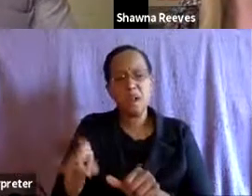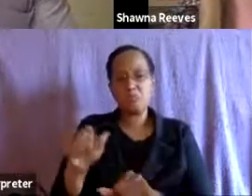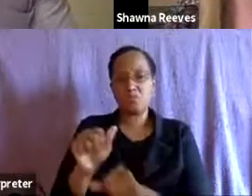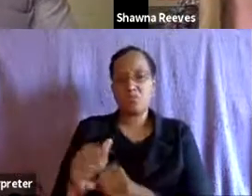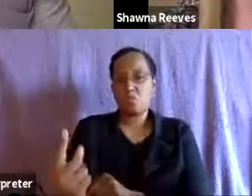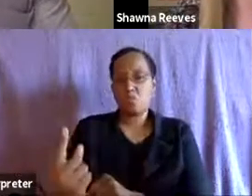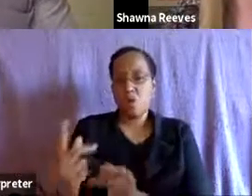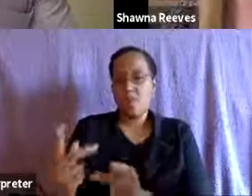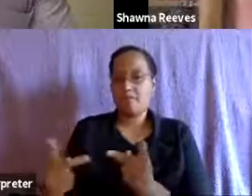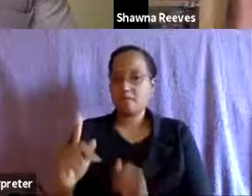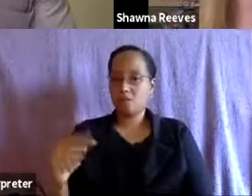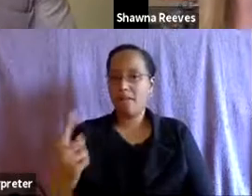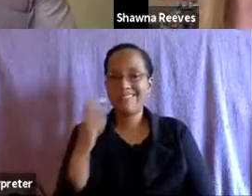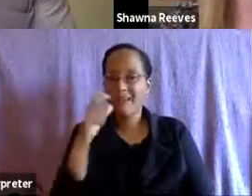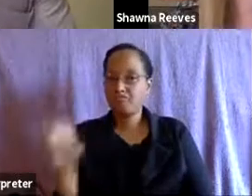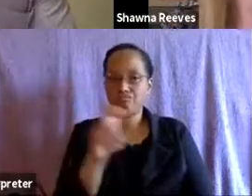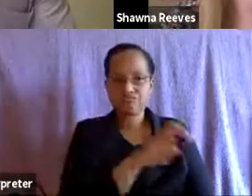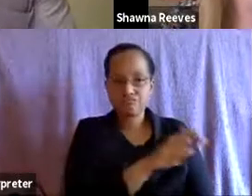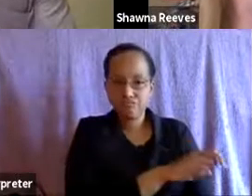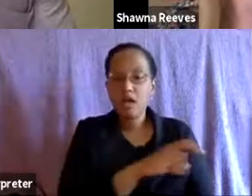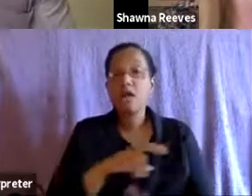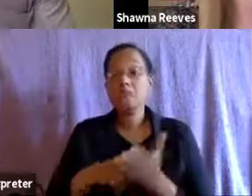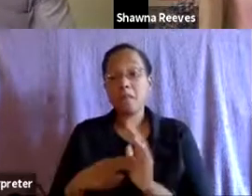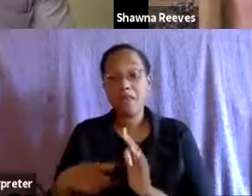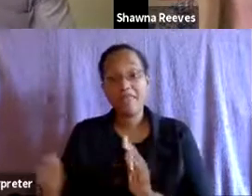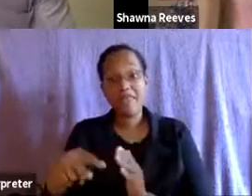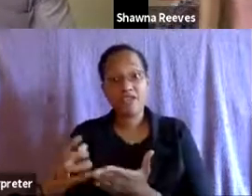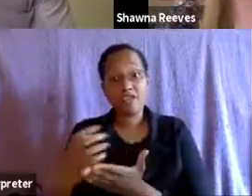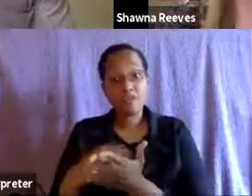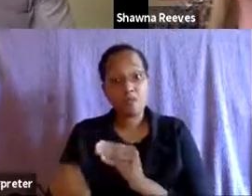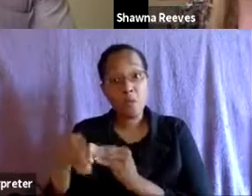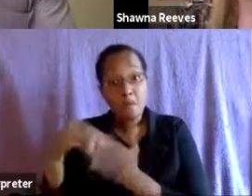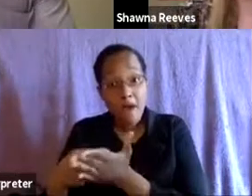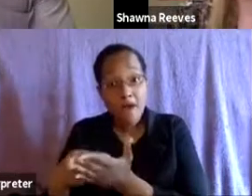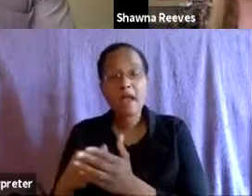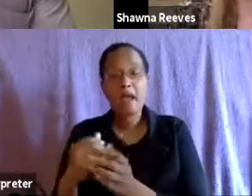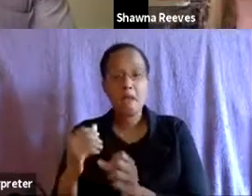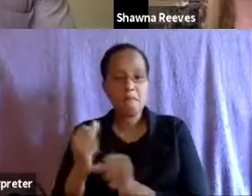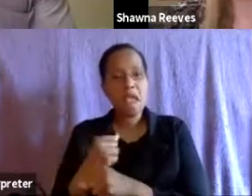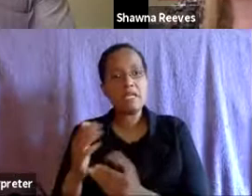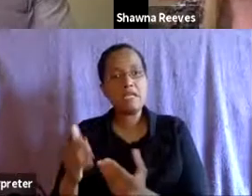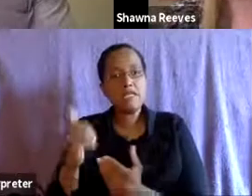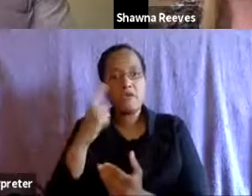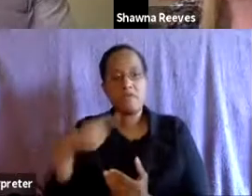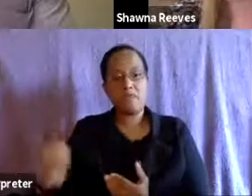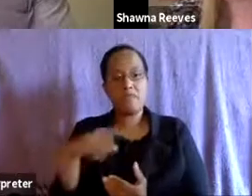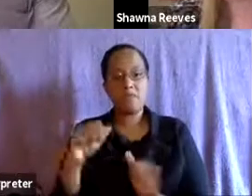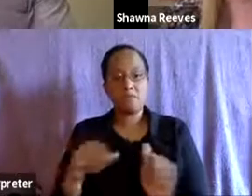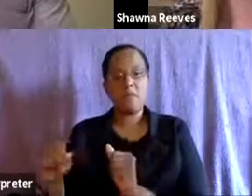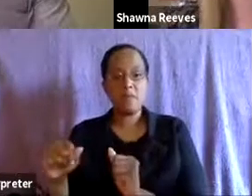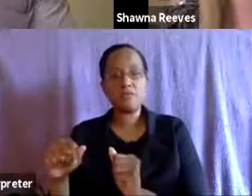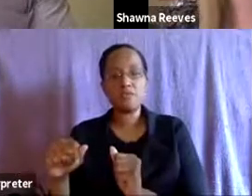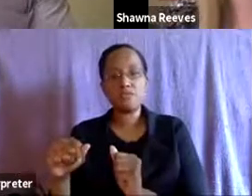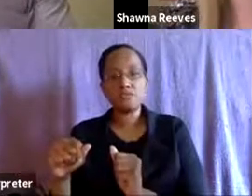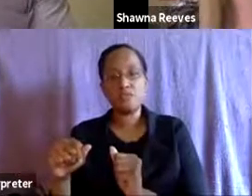said, because the nursing homes are more centralized there, they said, okay, people working in nursing homes can only work at